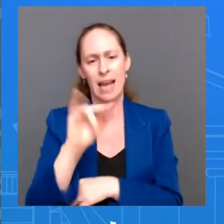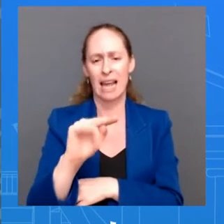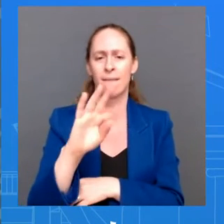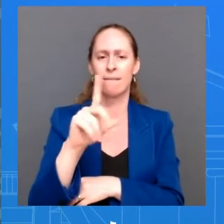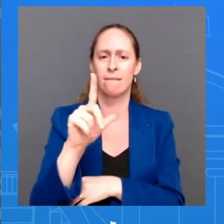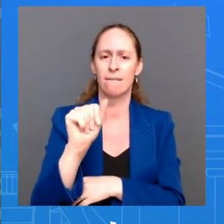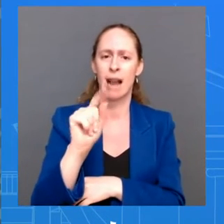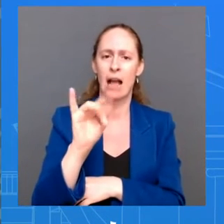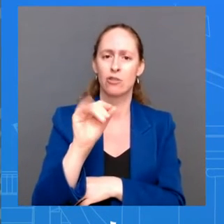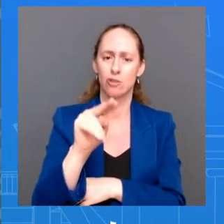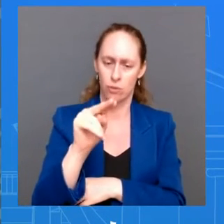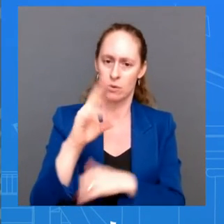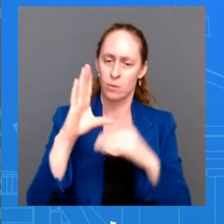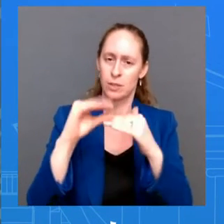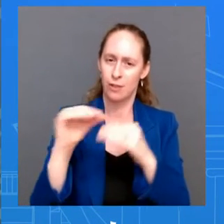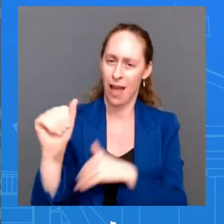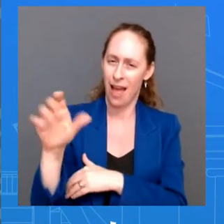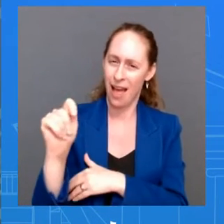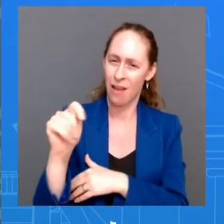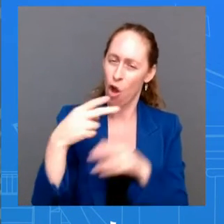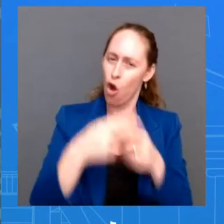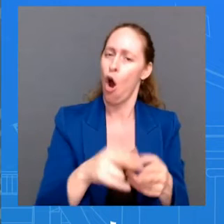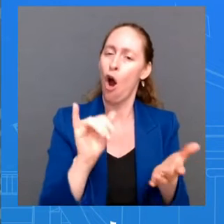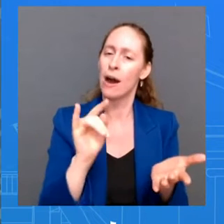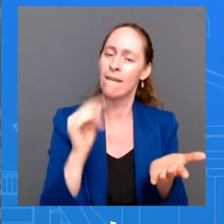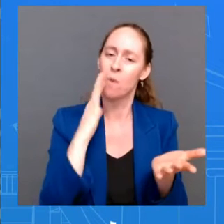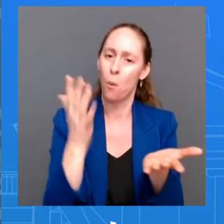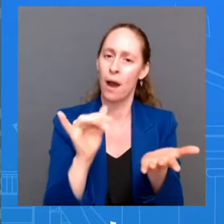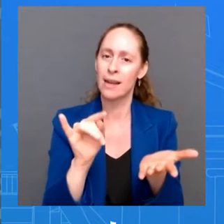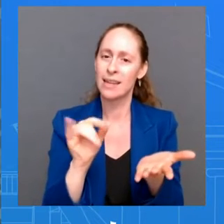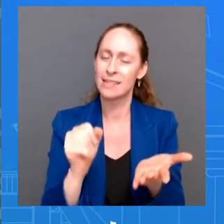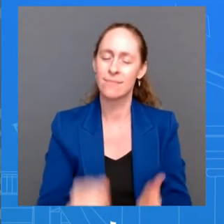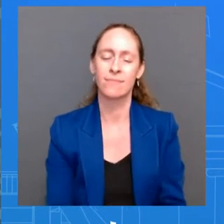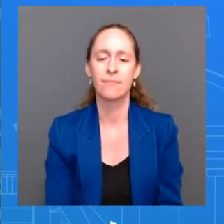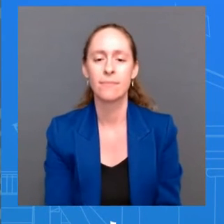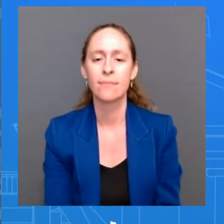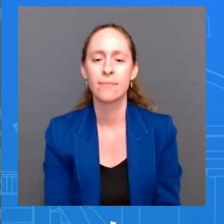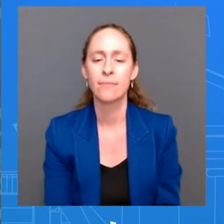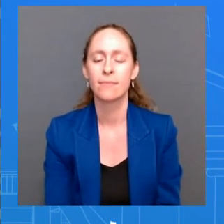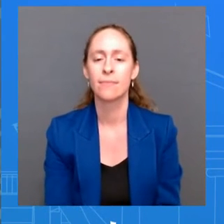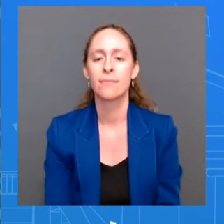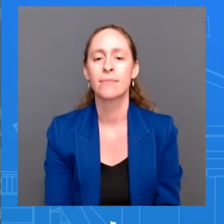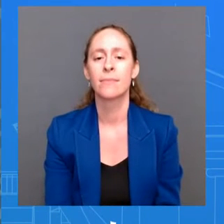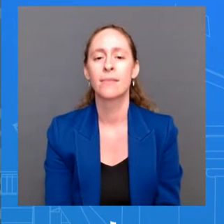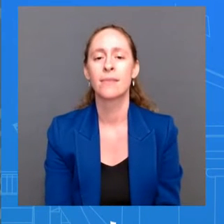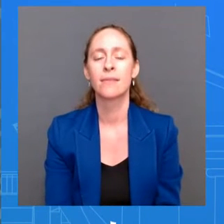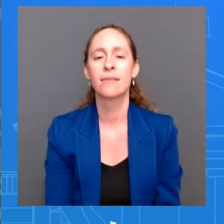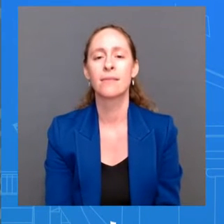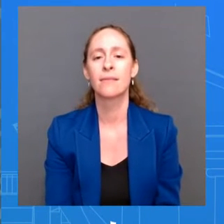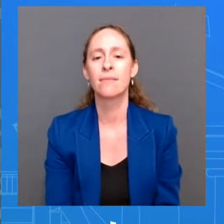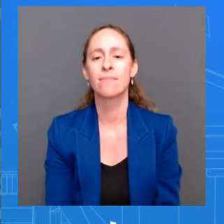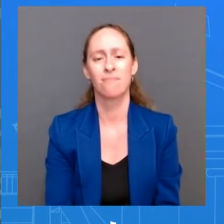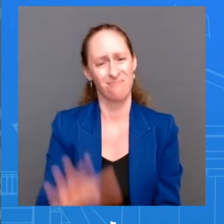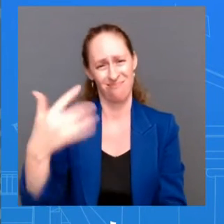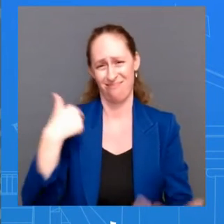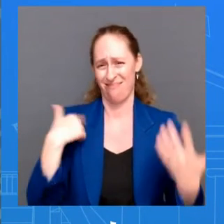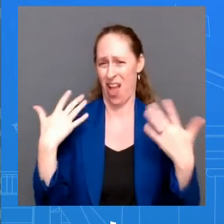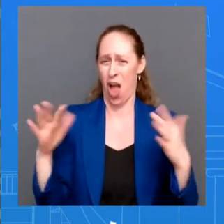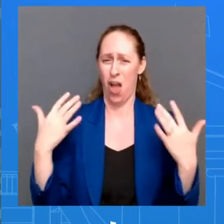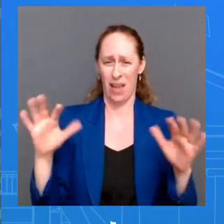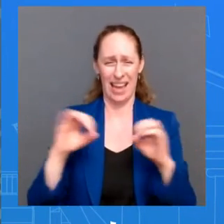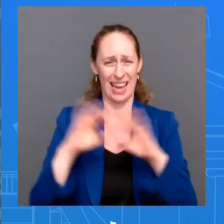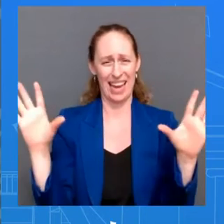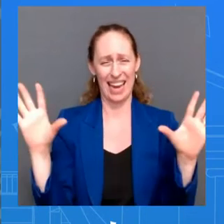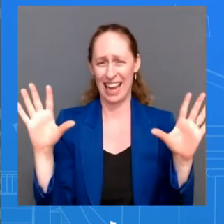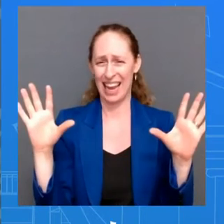get to that with Darlene's question about the importance of the Inflation Reduction Act and how it is going to help middle-class